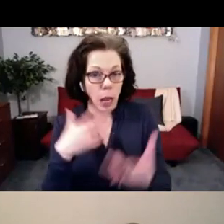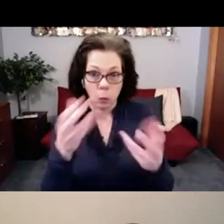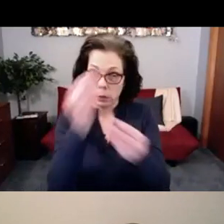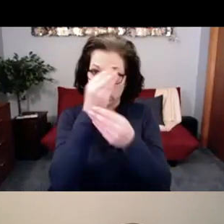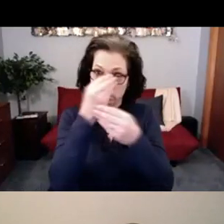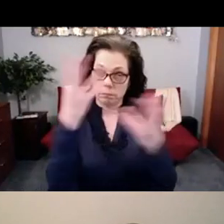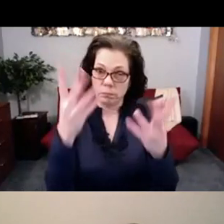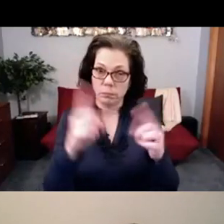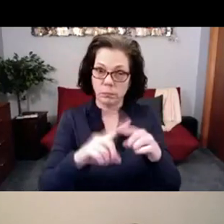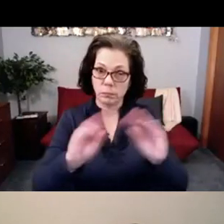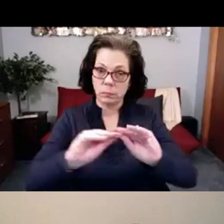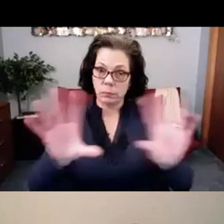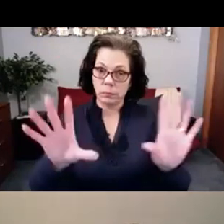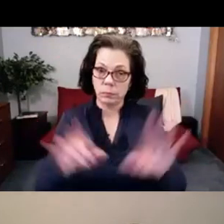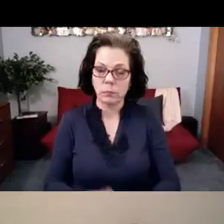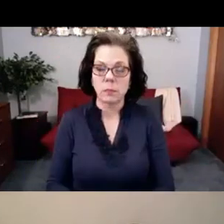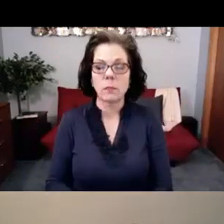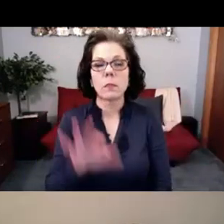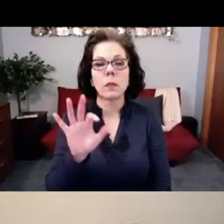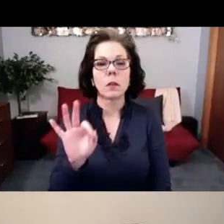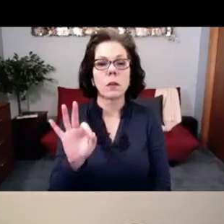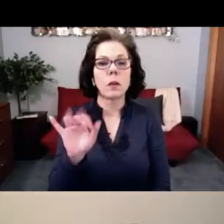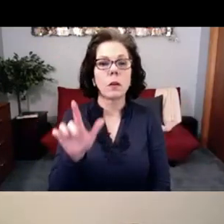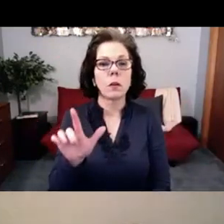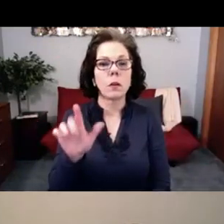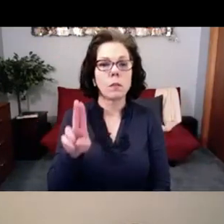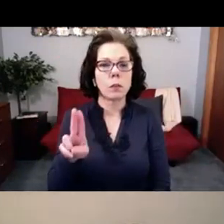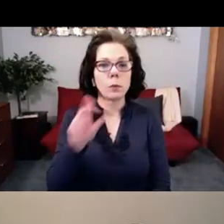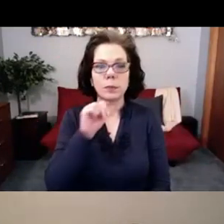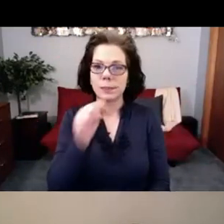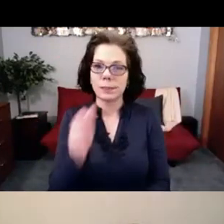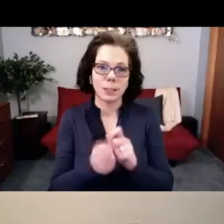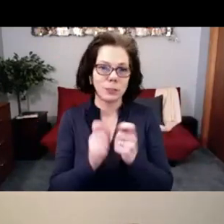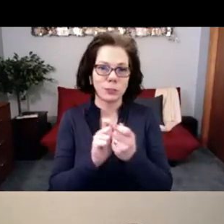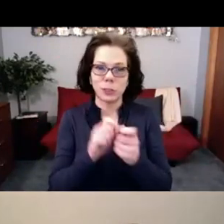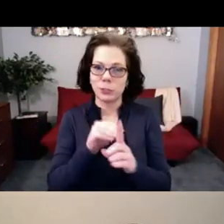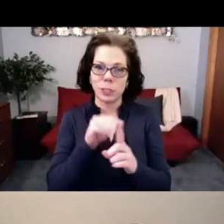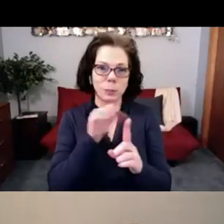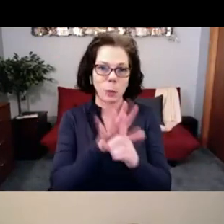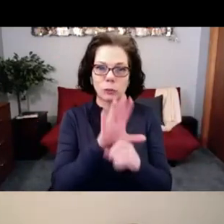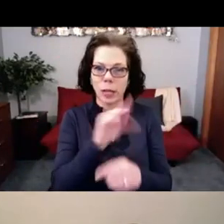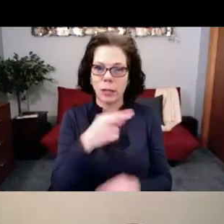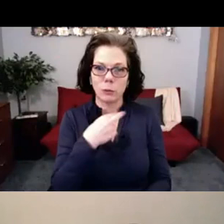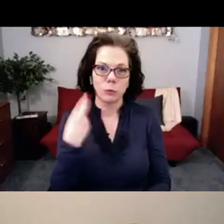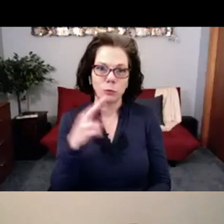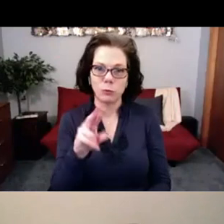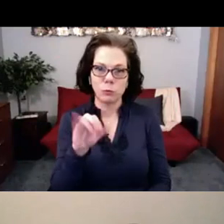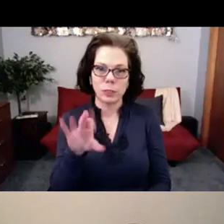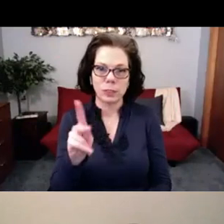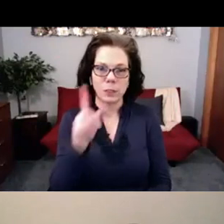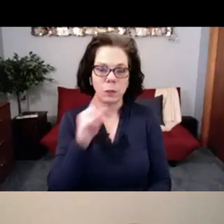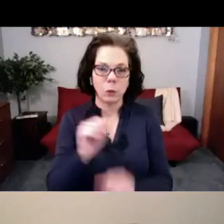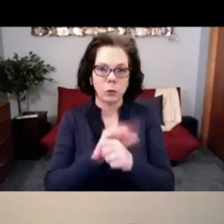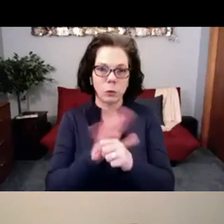The flu vaccine doesn't at all change exposure and risk for COVID-19. The reason for